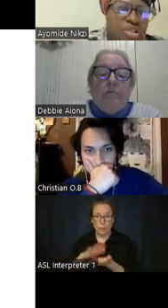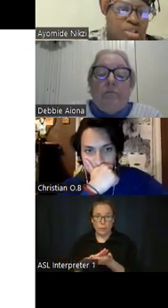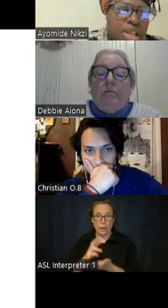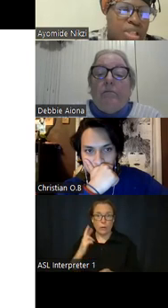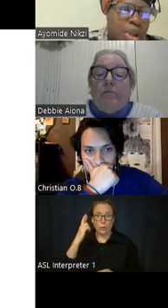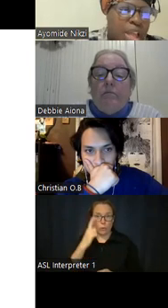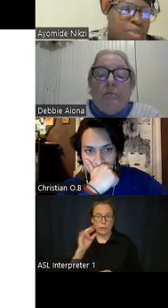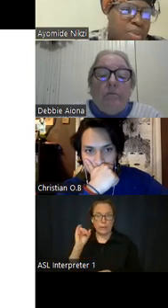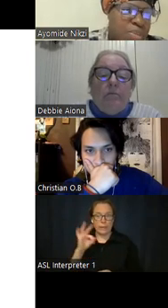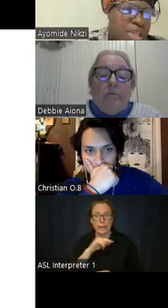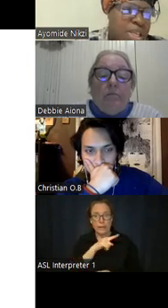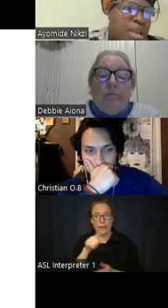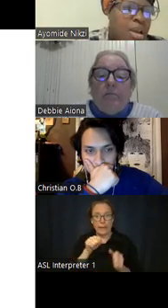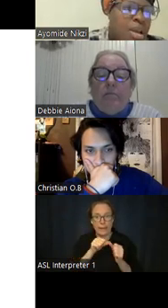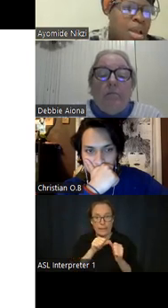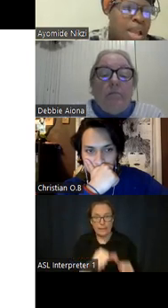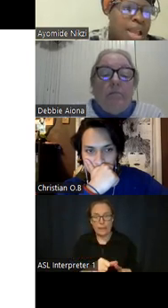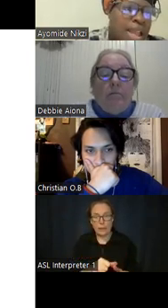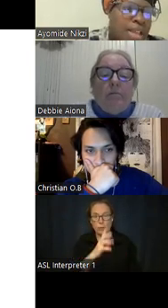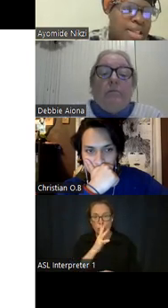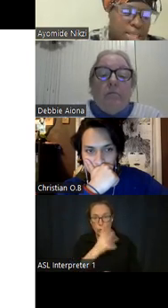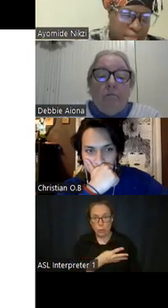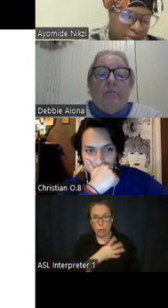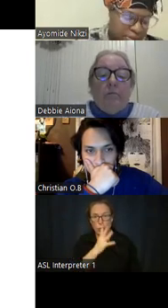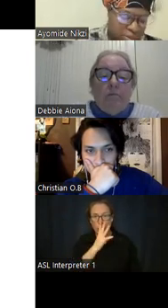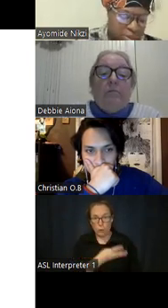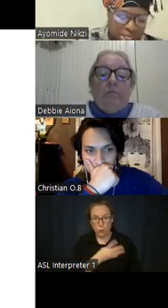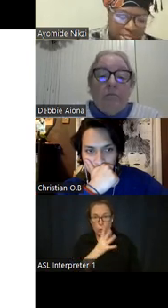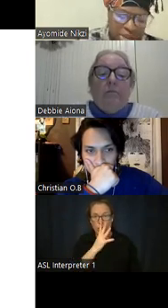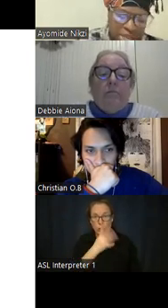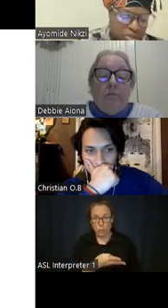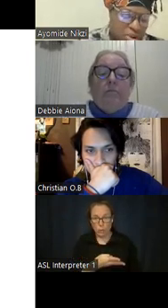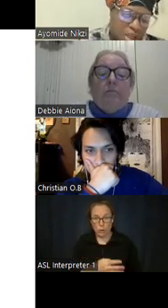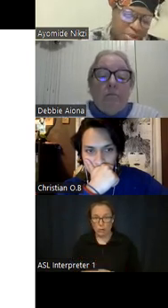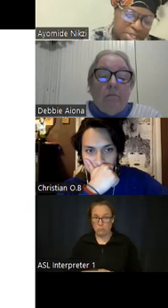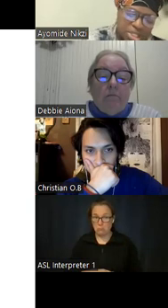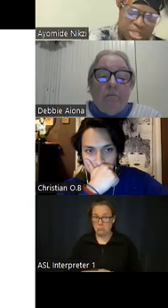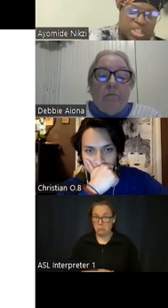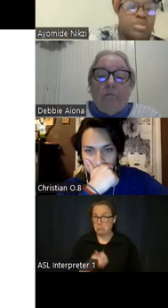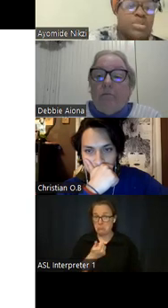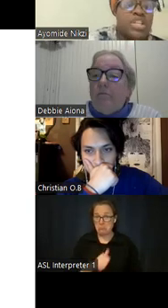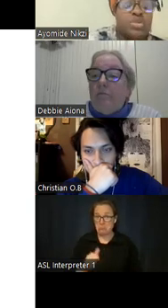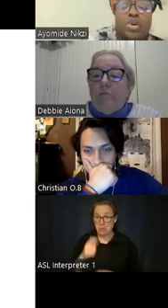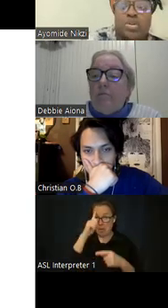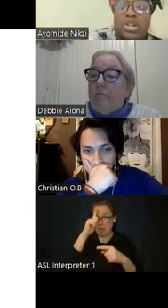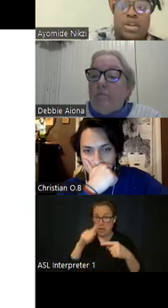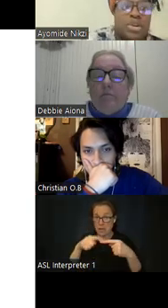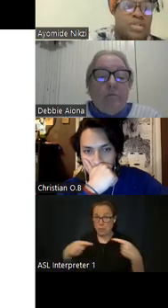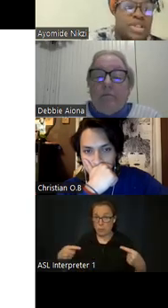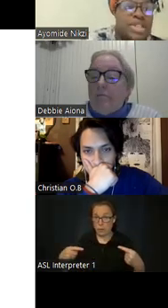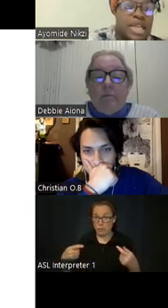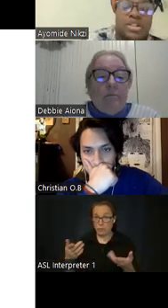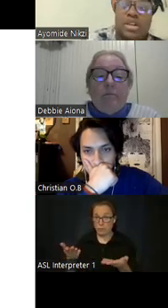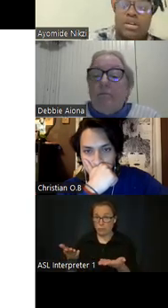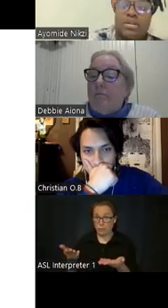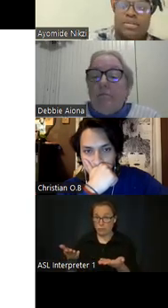not yet addressed by PPB and the City Council. Is there any strong opposition to this proposed language